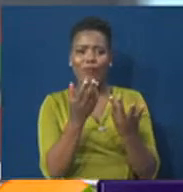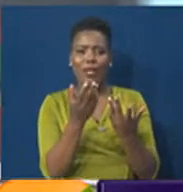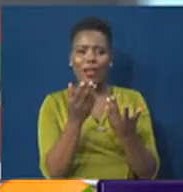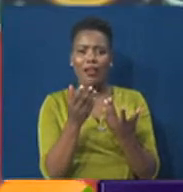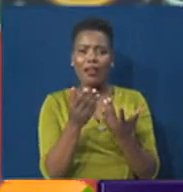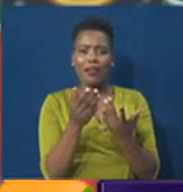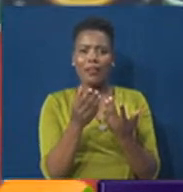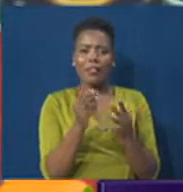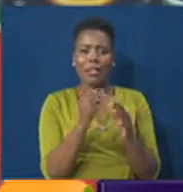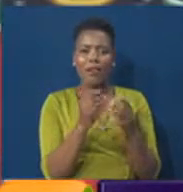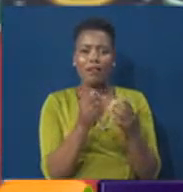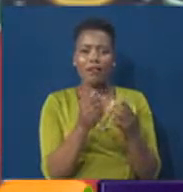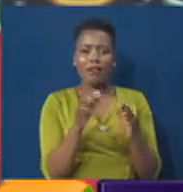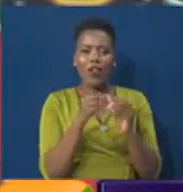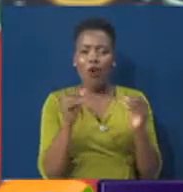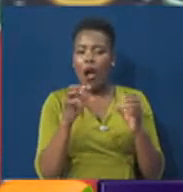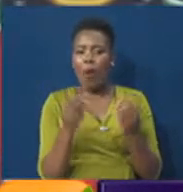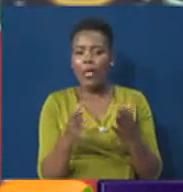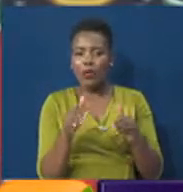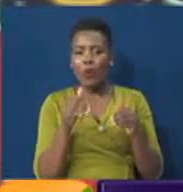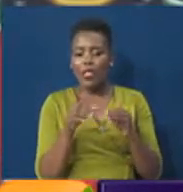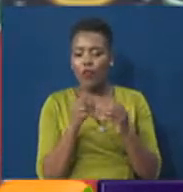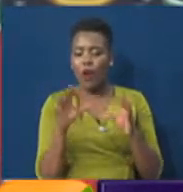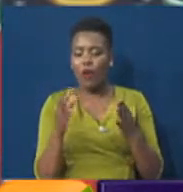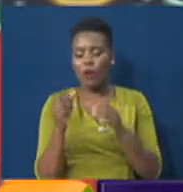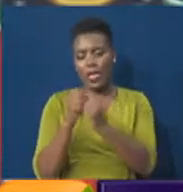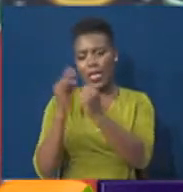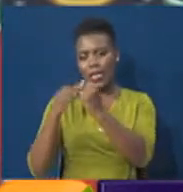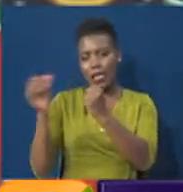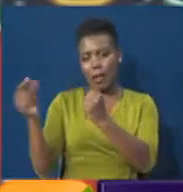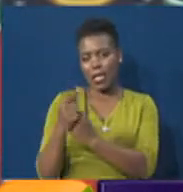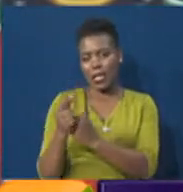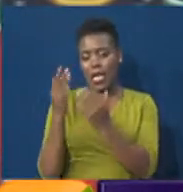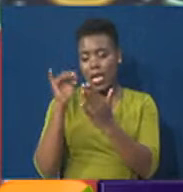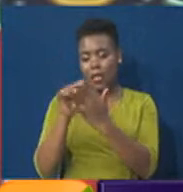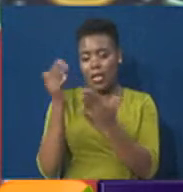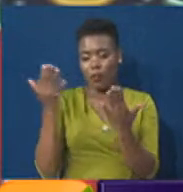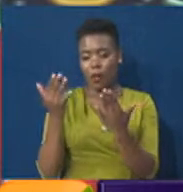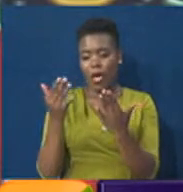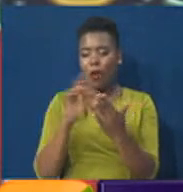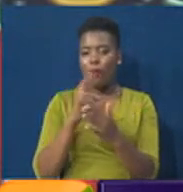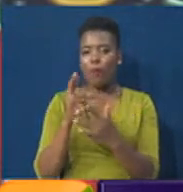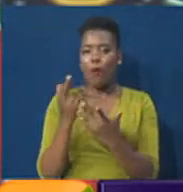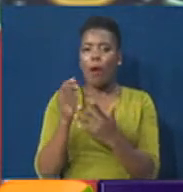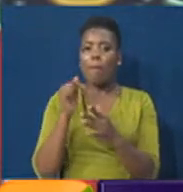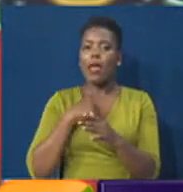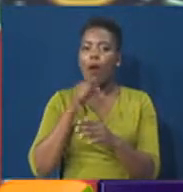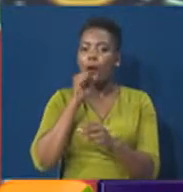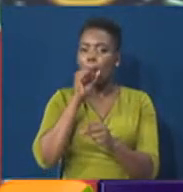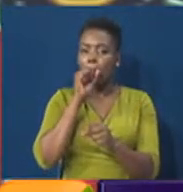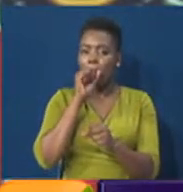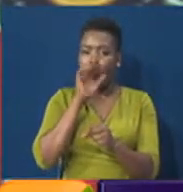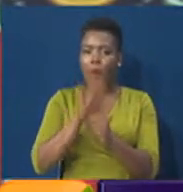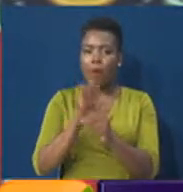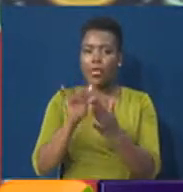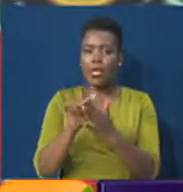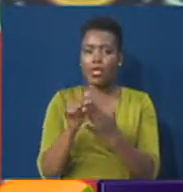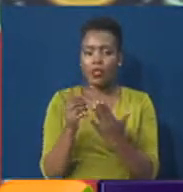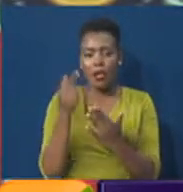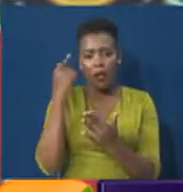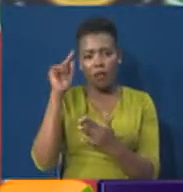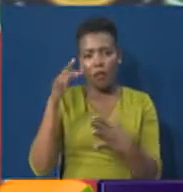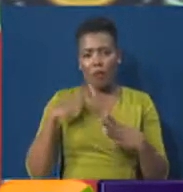months. It's 18 months. Okay. Yes. So that's where we are, and I can assure you we are, for